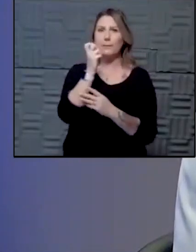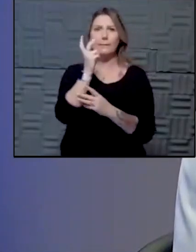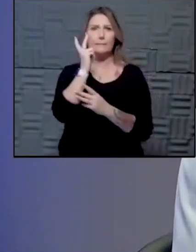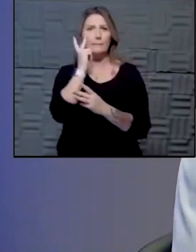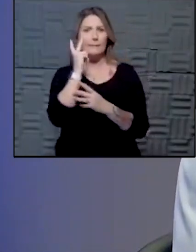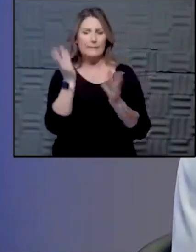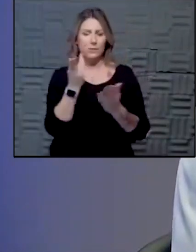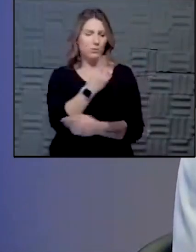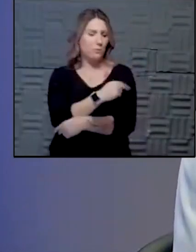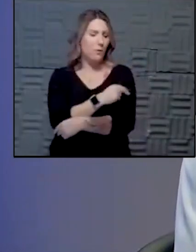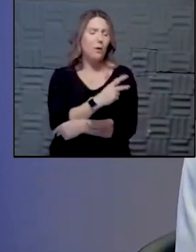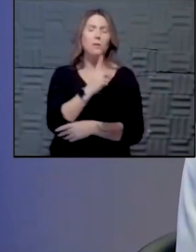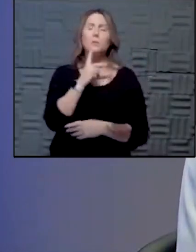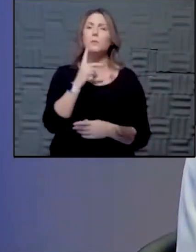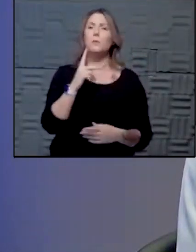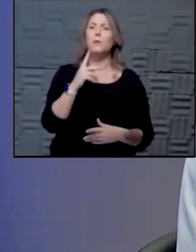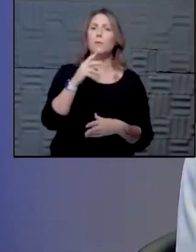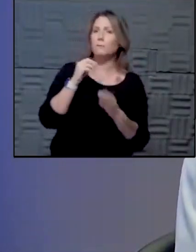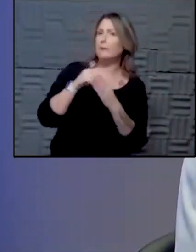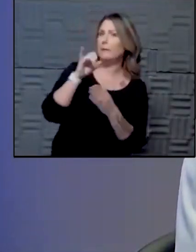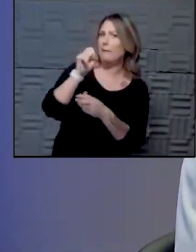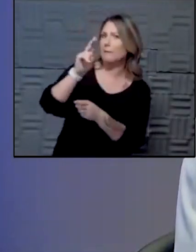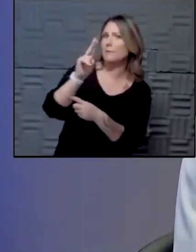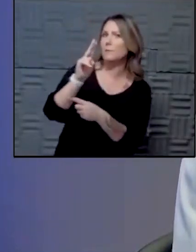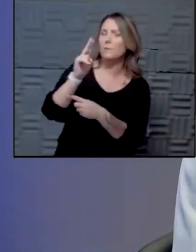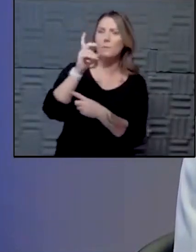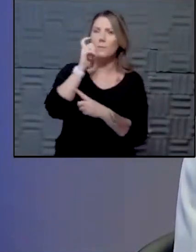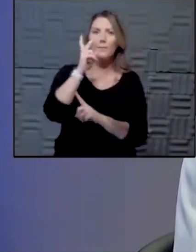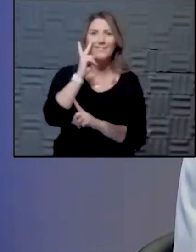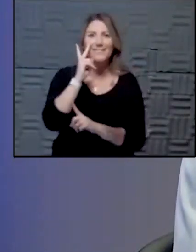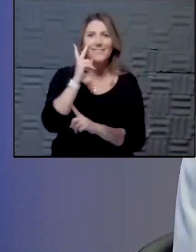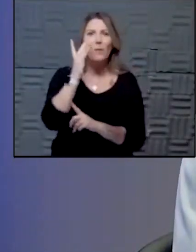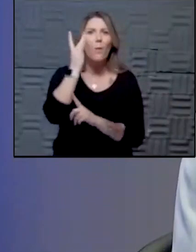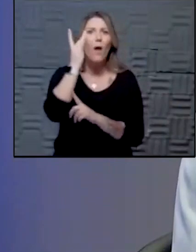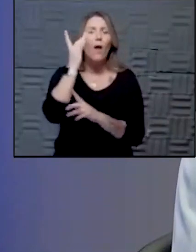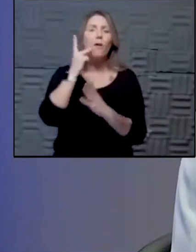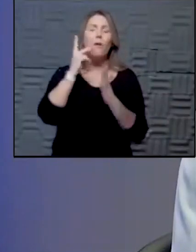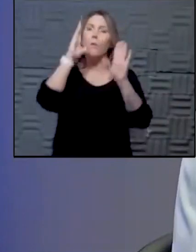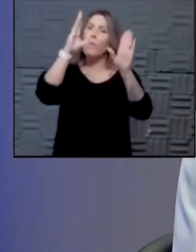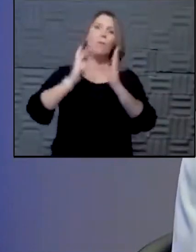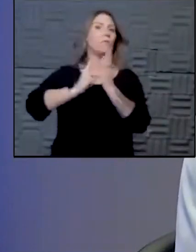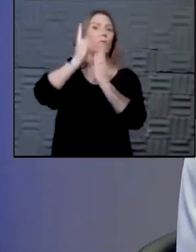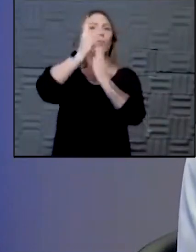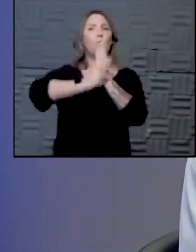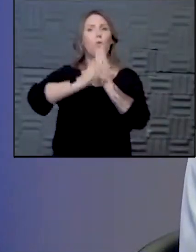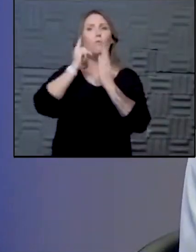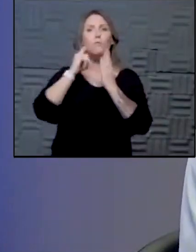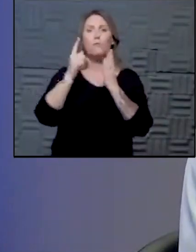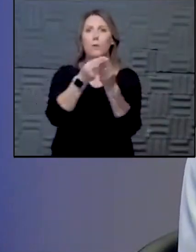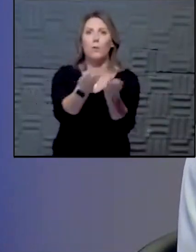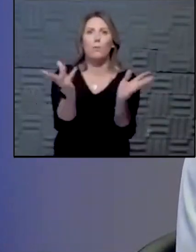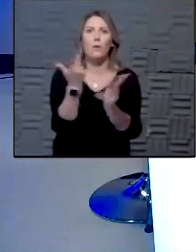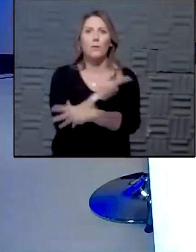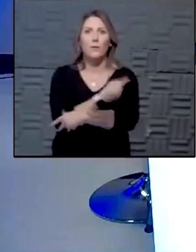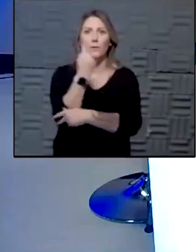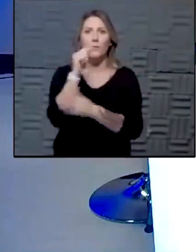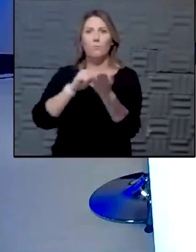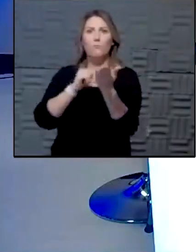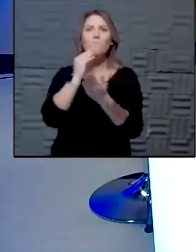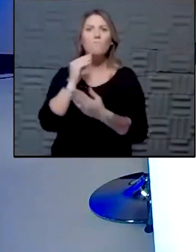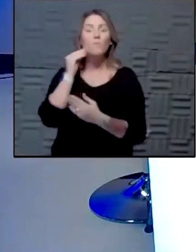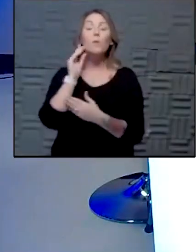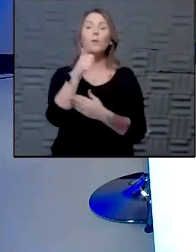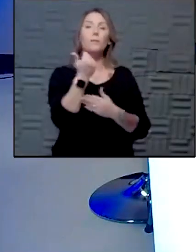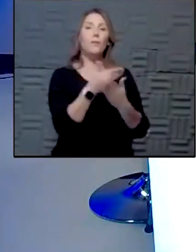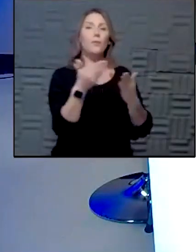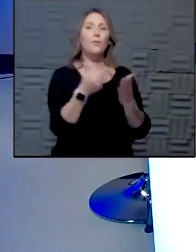seeing those patients in our ICUs, and that's because there was a great program initially to get those people vaccinated. And I think the other thing we should do